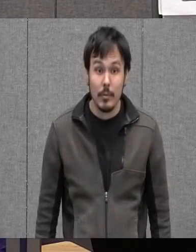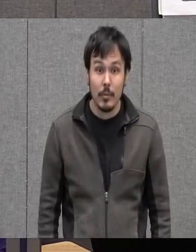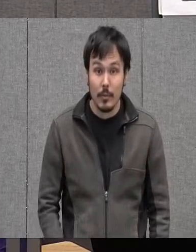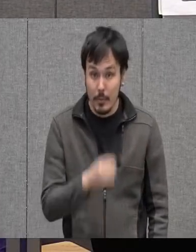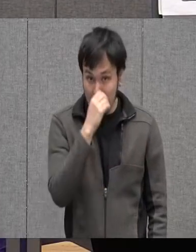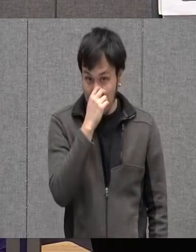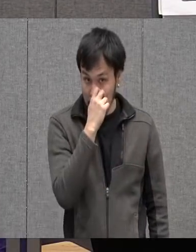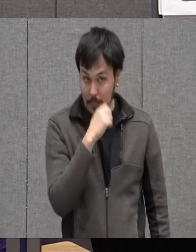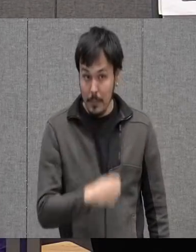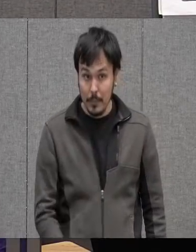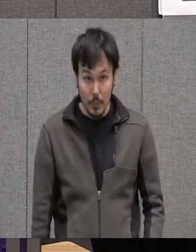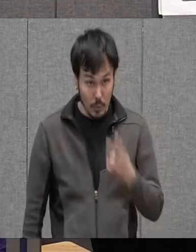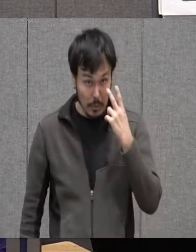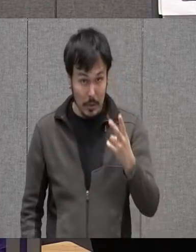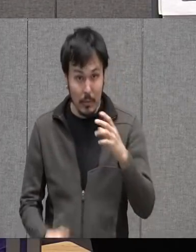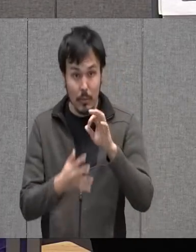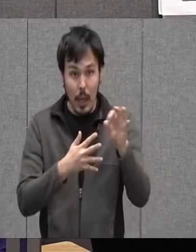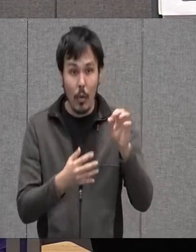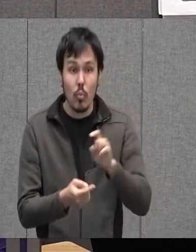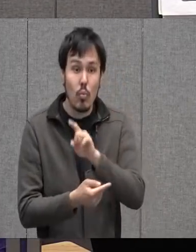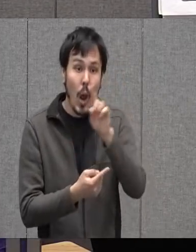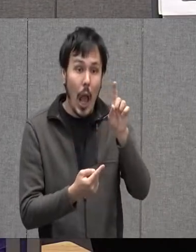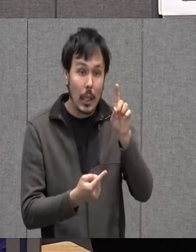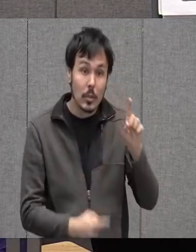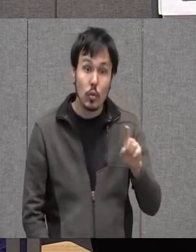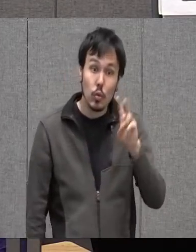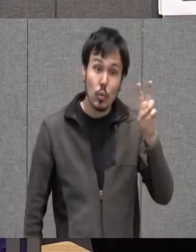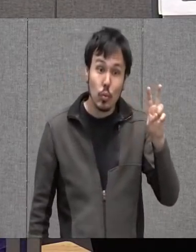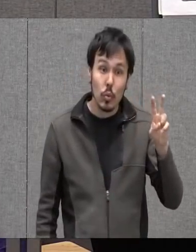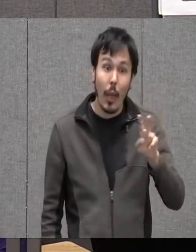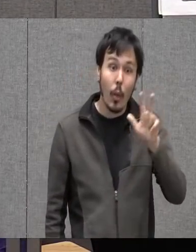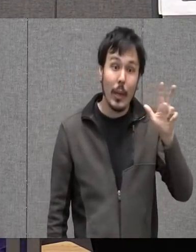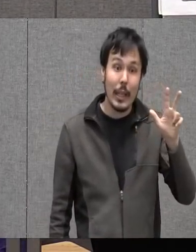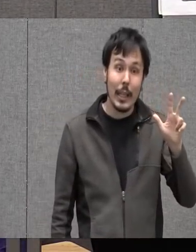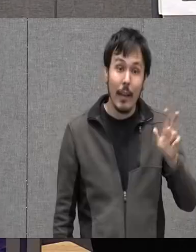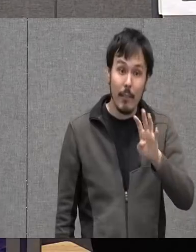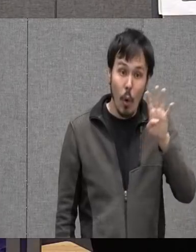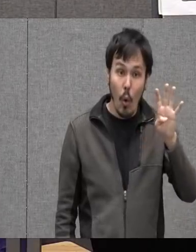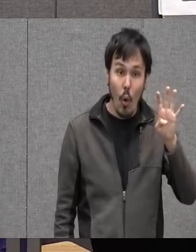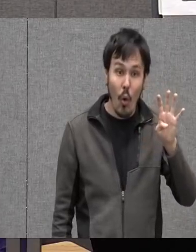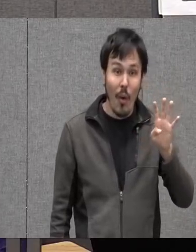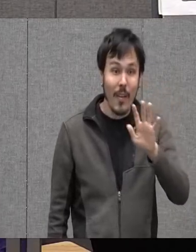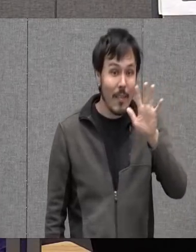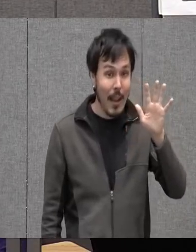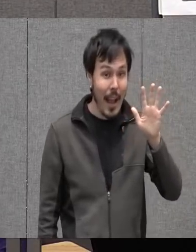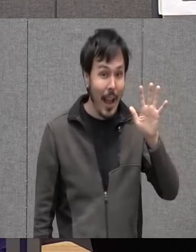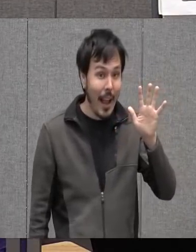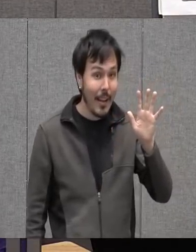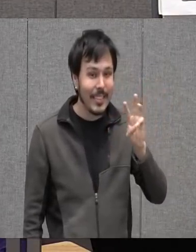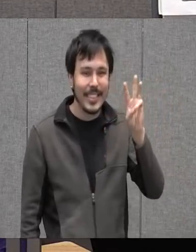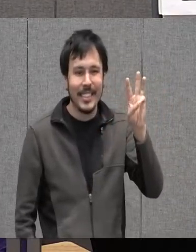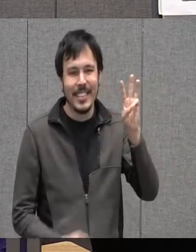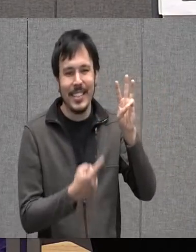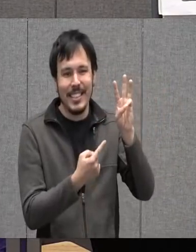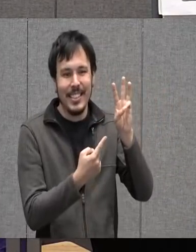Did you see it? 1, 2, 3, 4, 5,